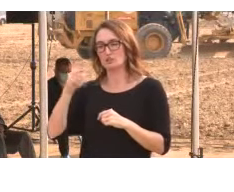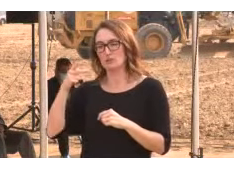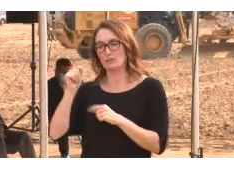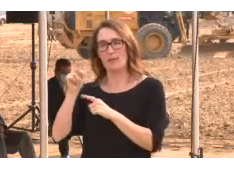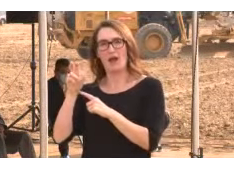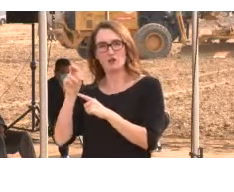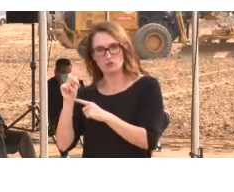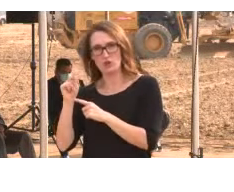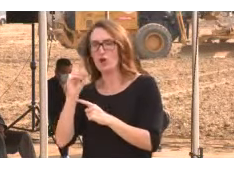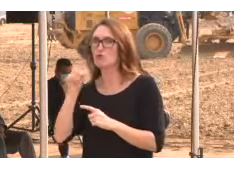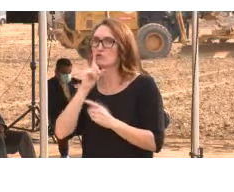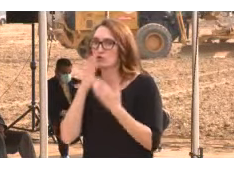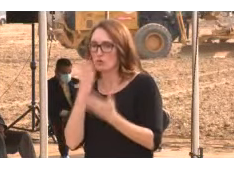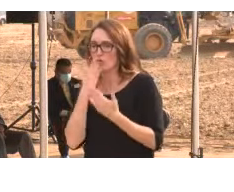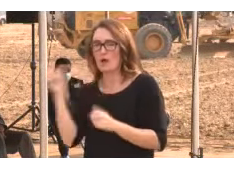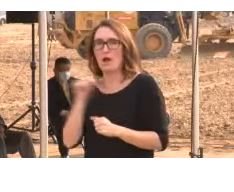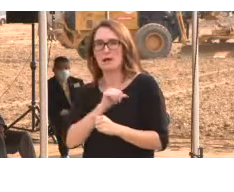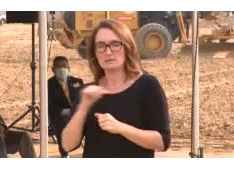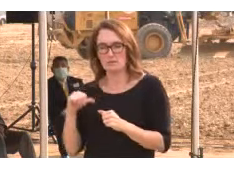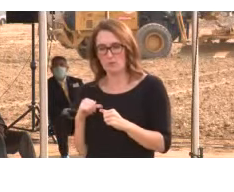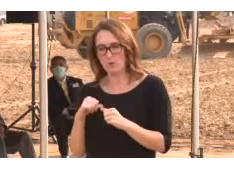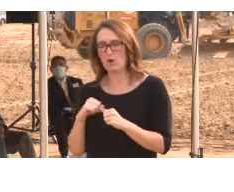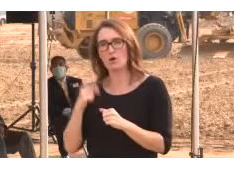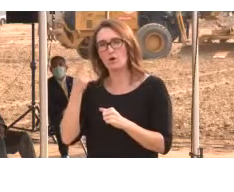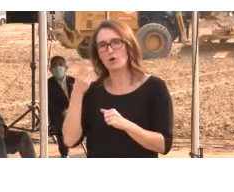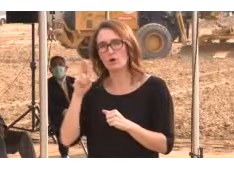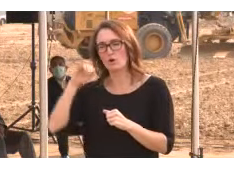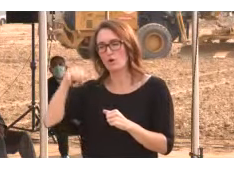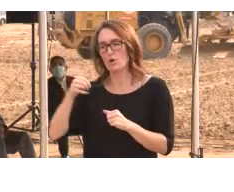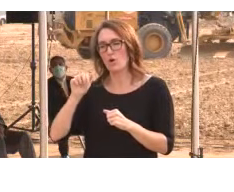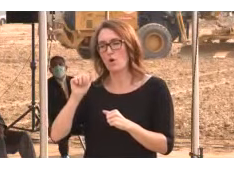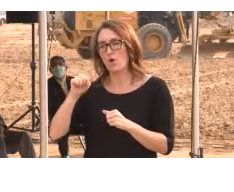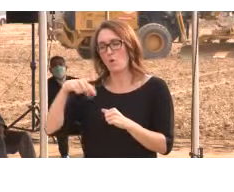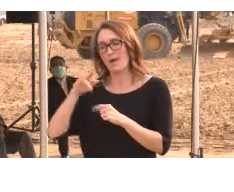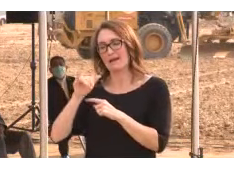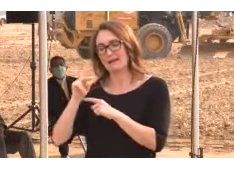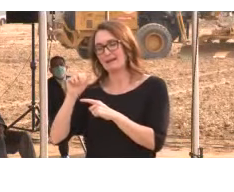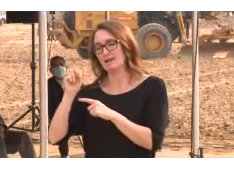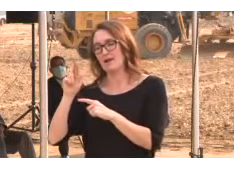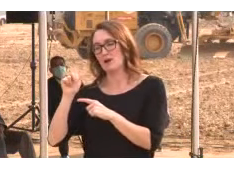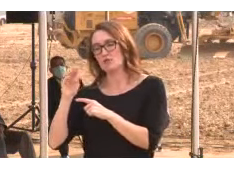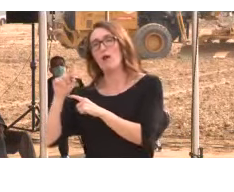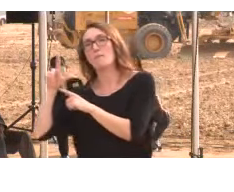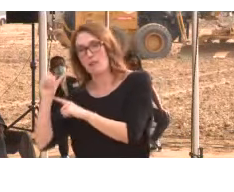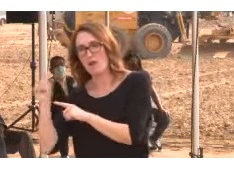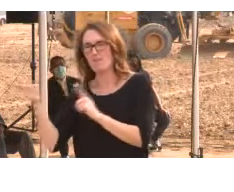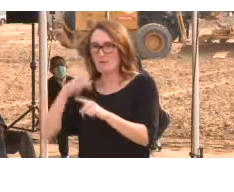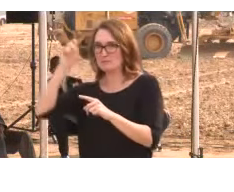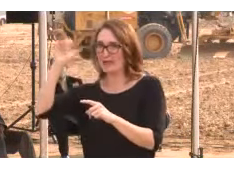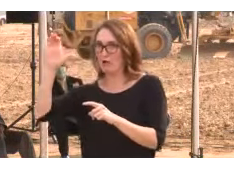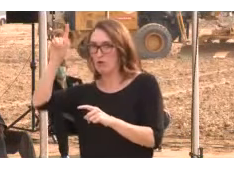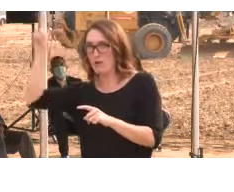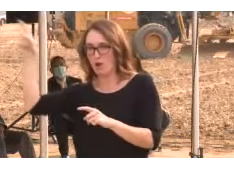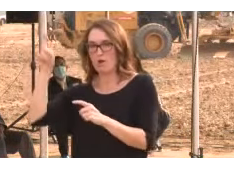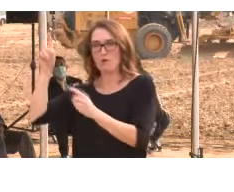deepest sincere appreciation to Assemblymember Dr. Joaquin Arambla, who helped us secure $2 million from the Distressed Community Funds